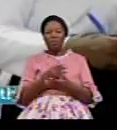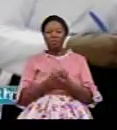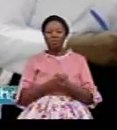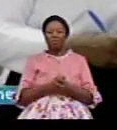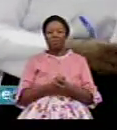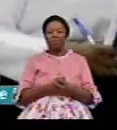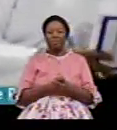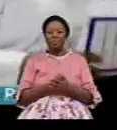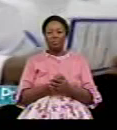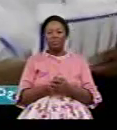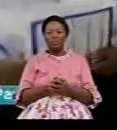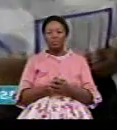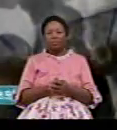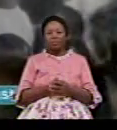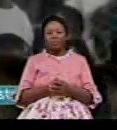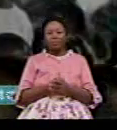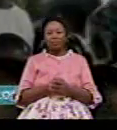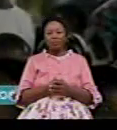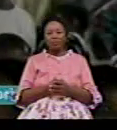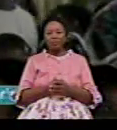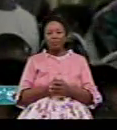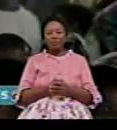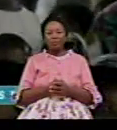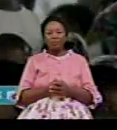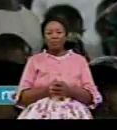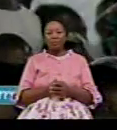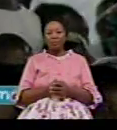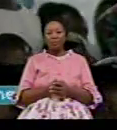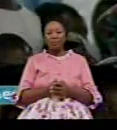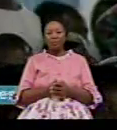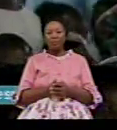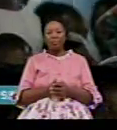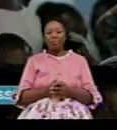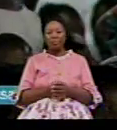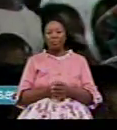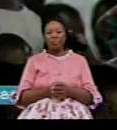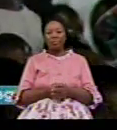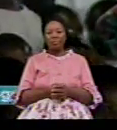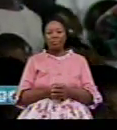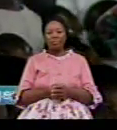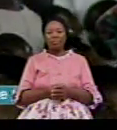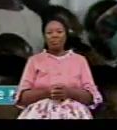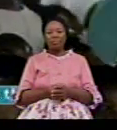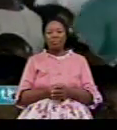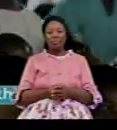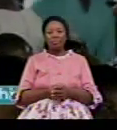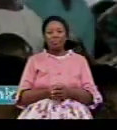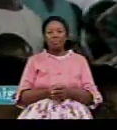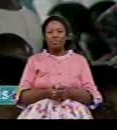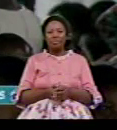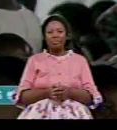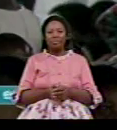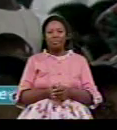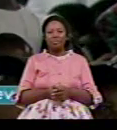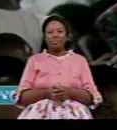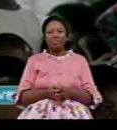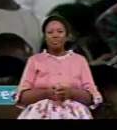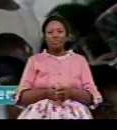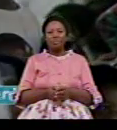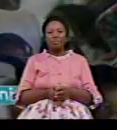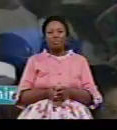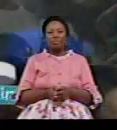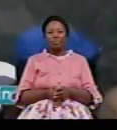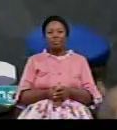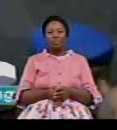Counselors, please stay with the people. Don't come back to your seat. Stay, locate where the people are. Come